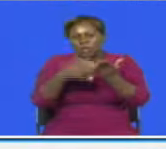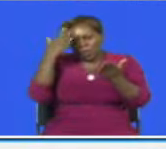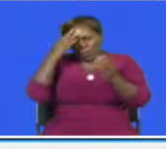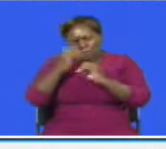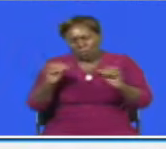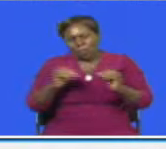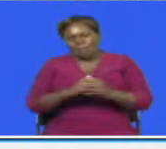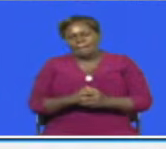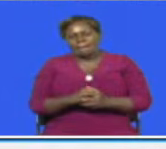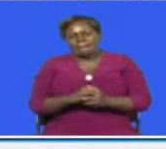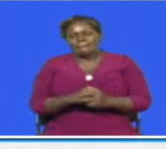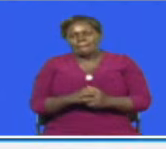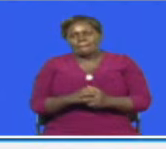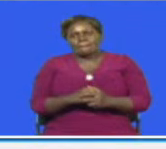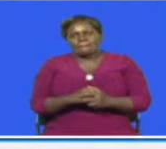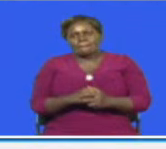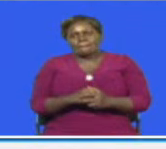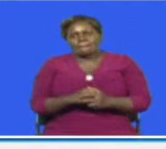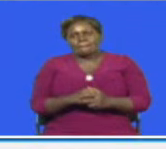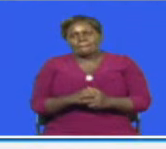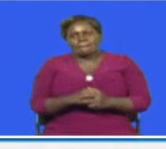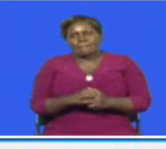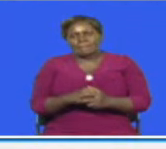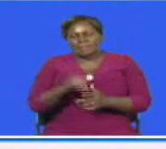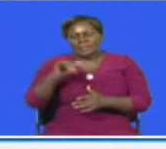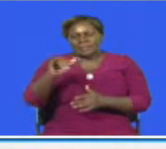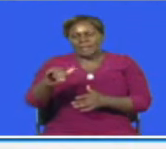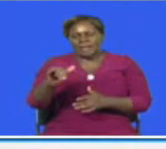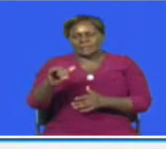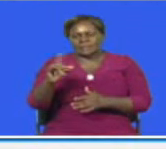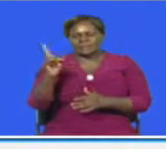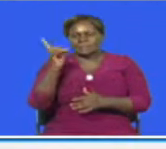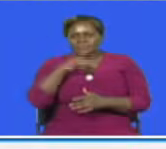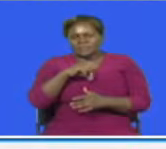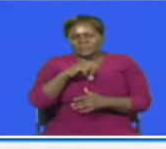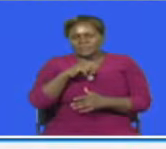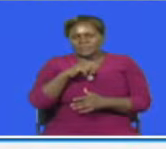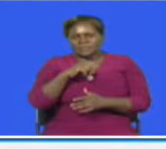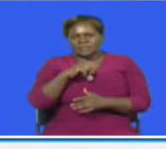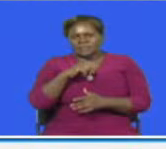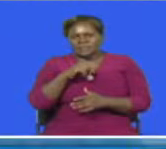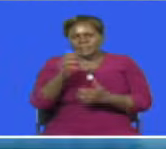those tax compliant invoices. Right, with that, we've come to the end of this